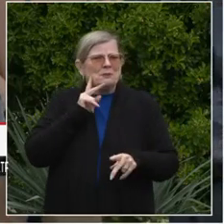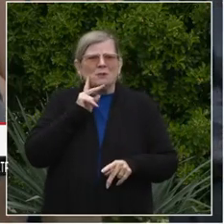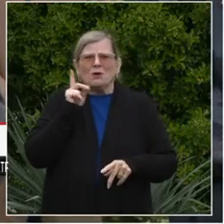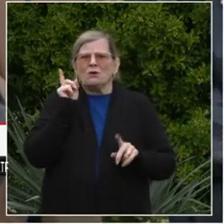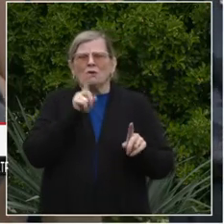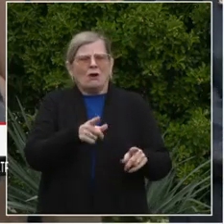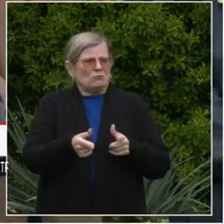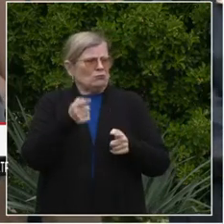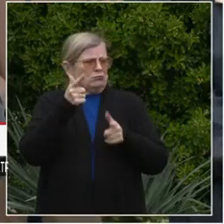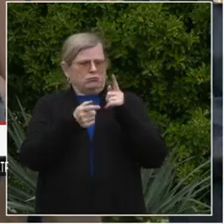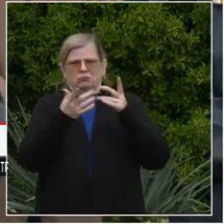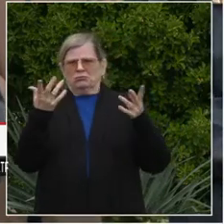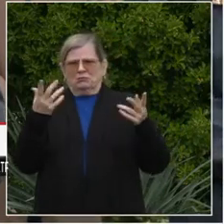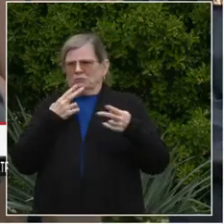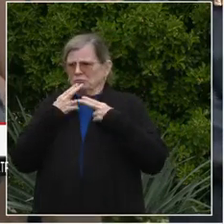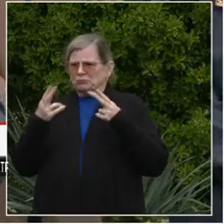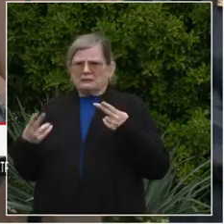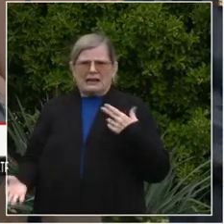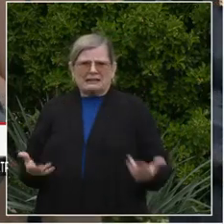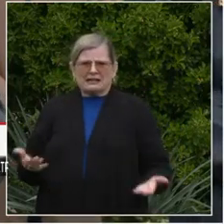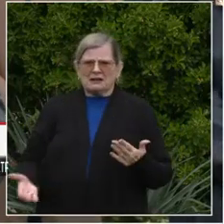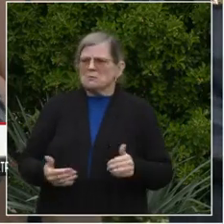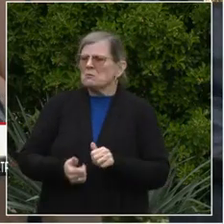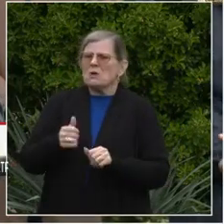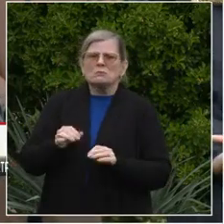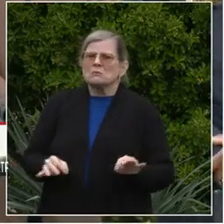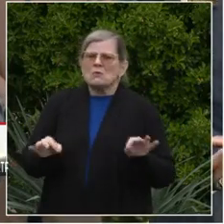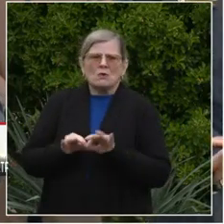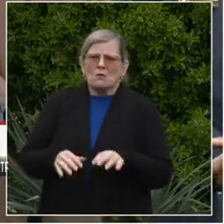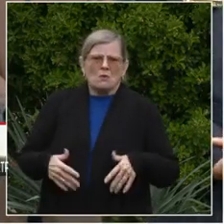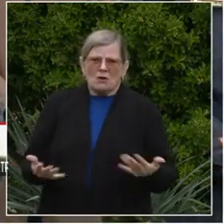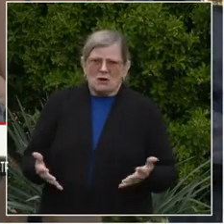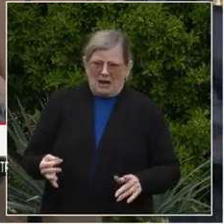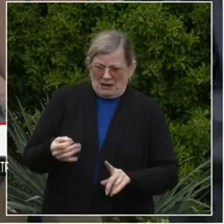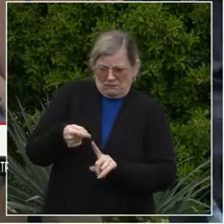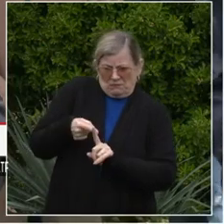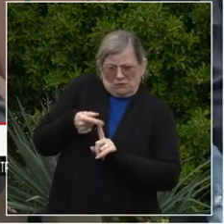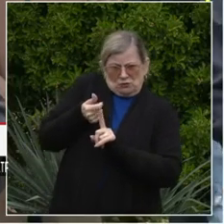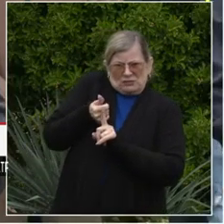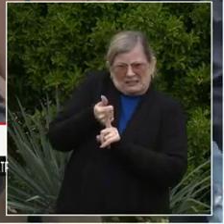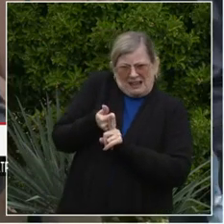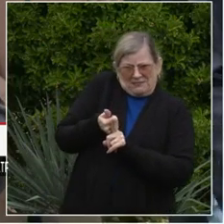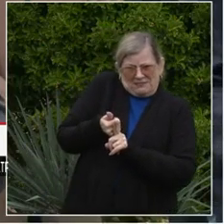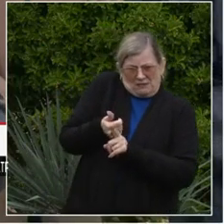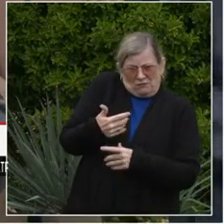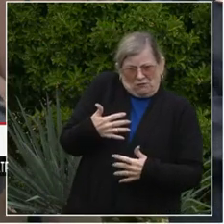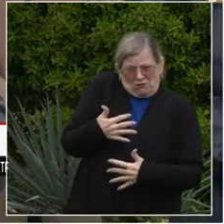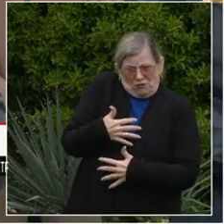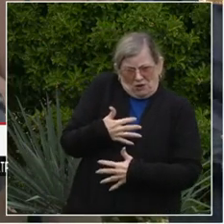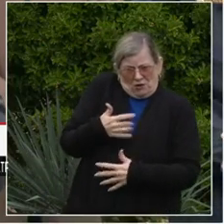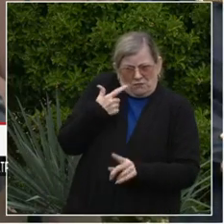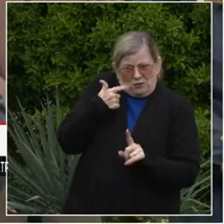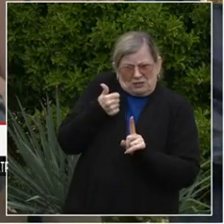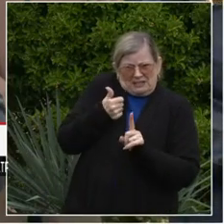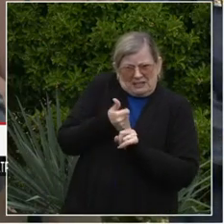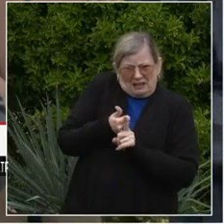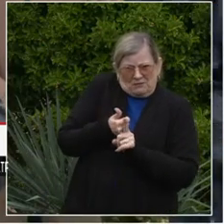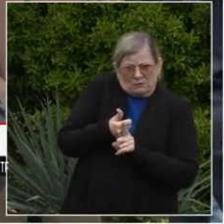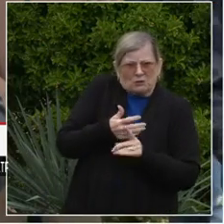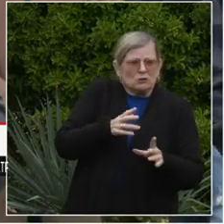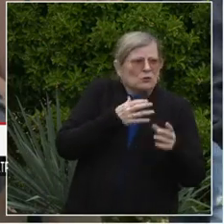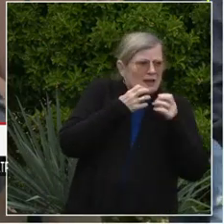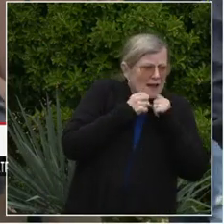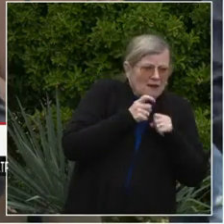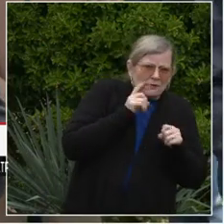of friends who were killed, and most importantly, if you yourselves fear for yourself or a loved one that